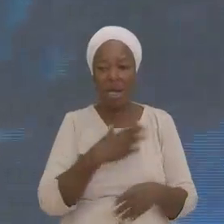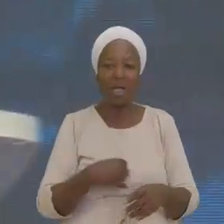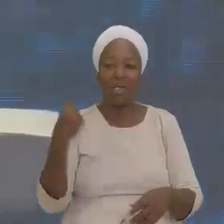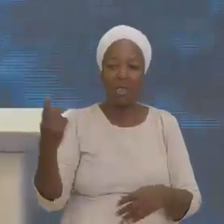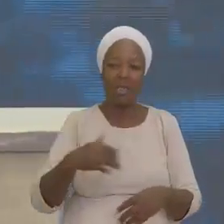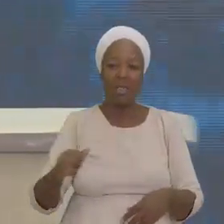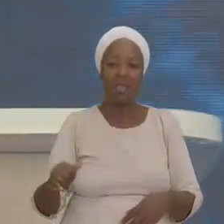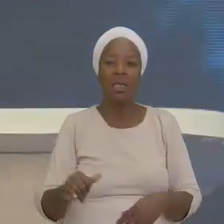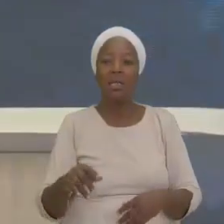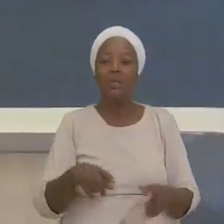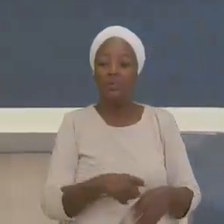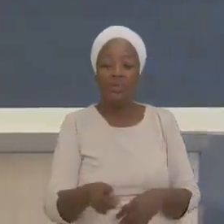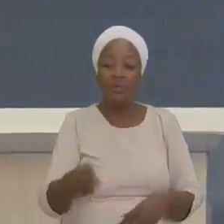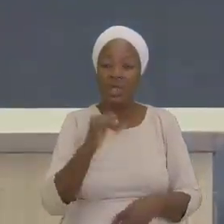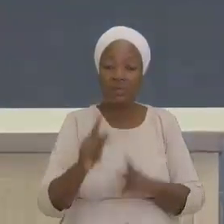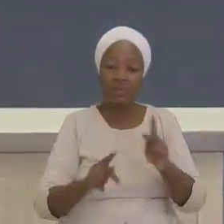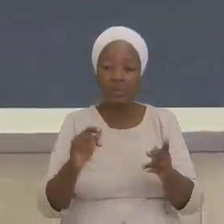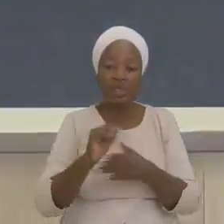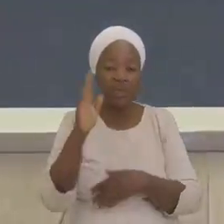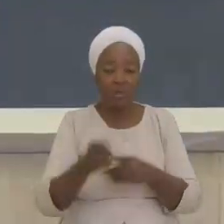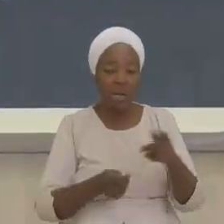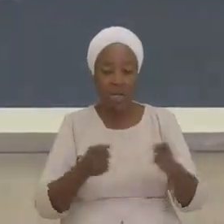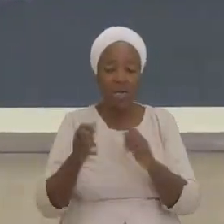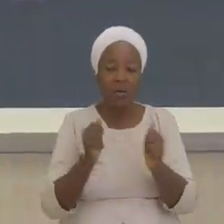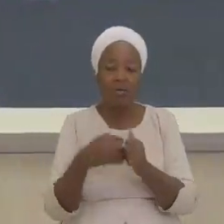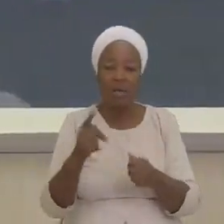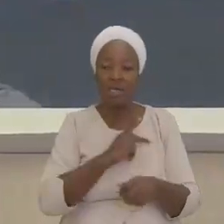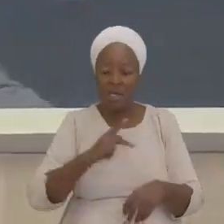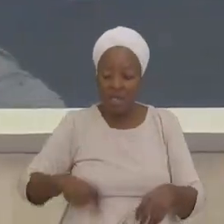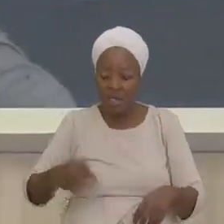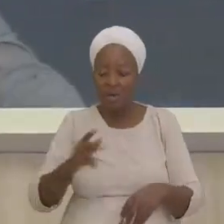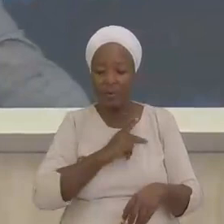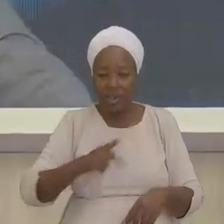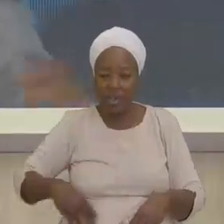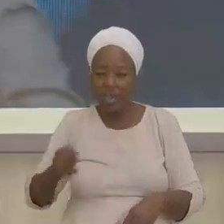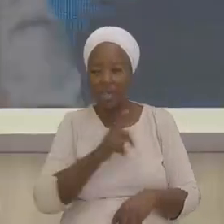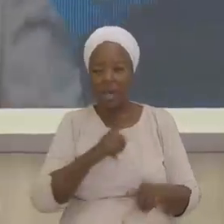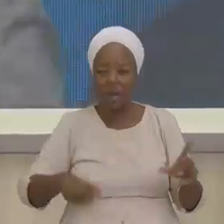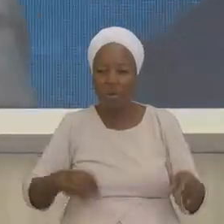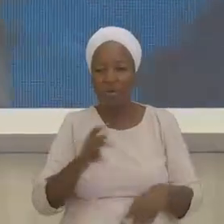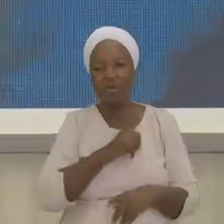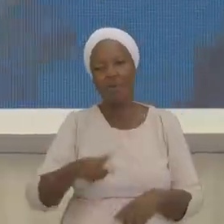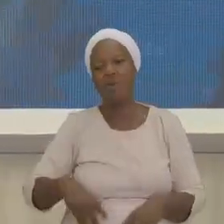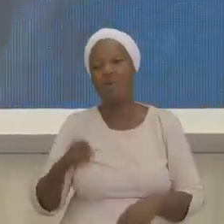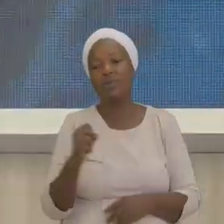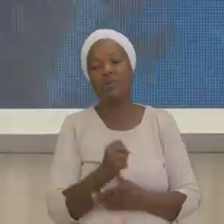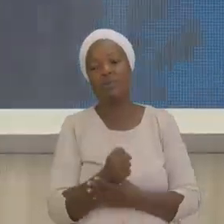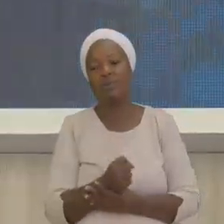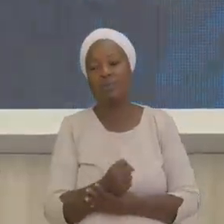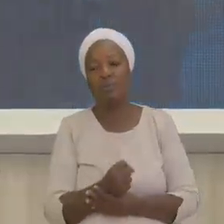Those are the people that will reign with the King of Kings and the Lord of Lords.